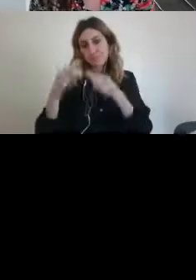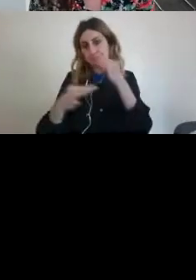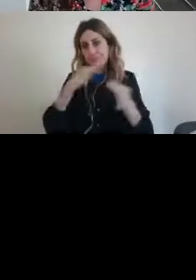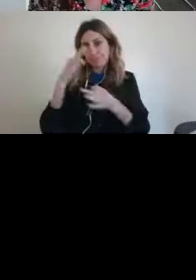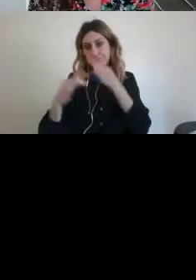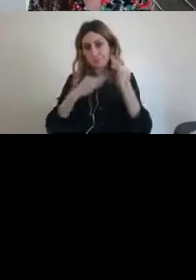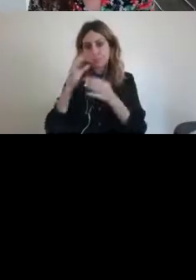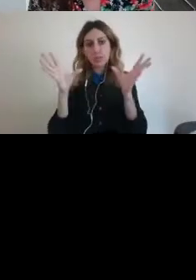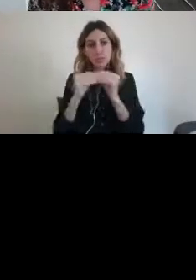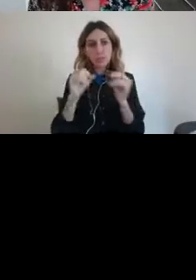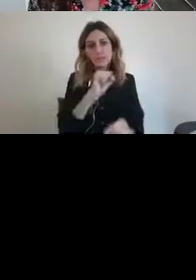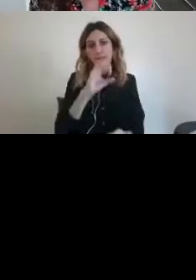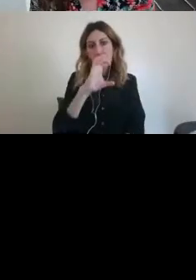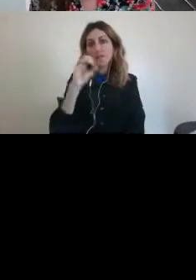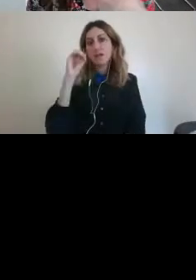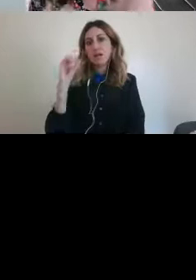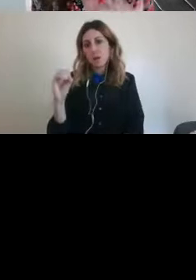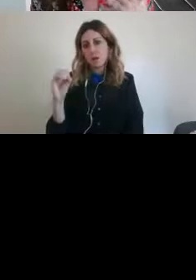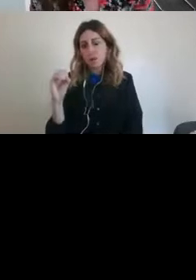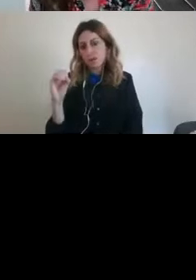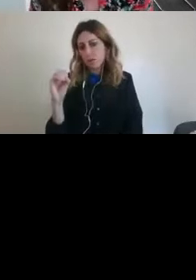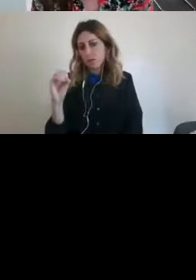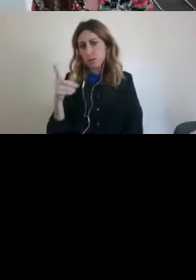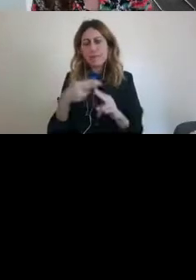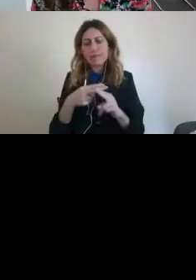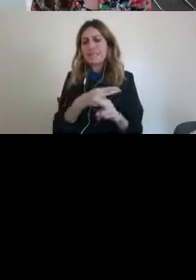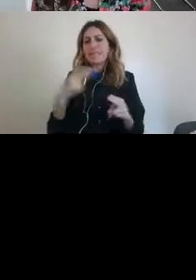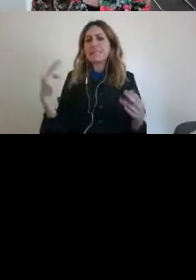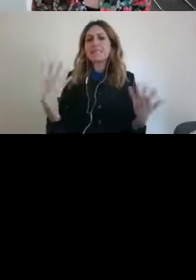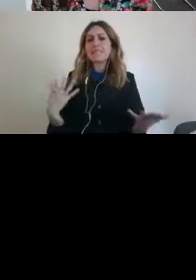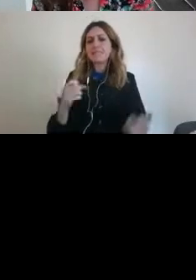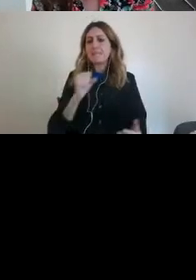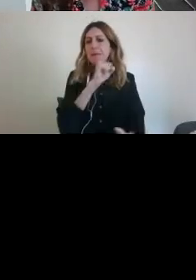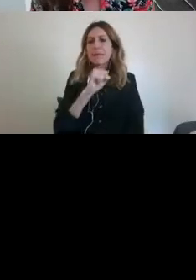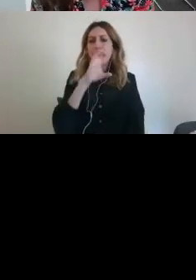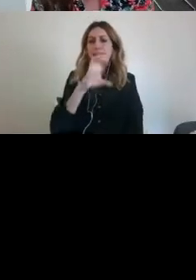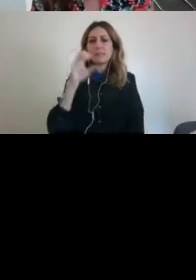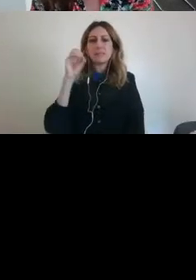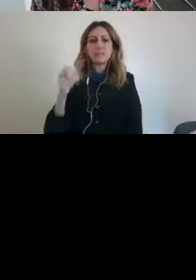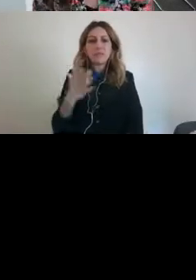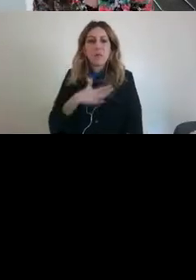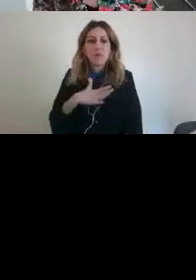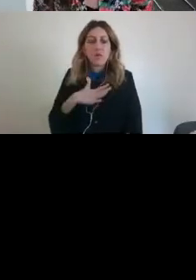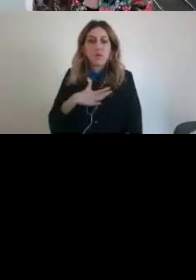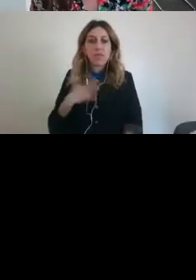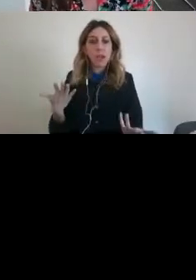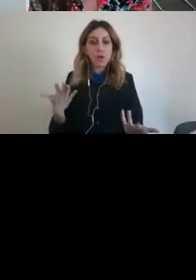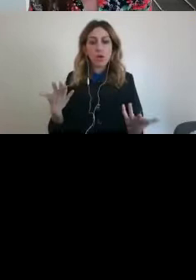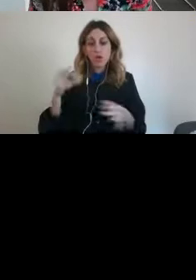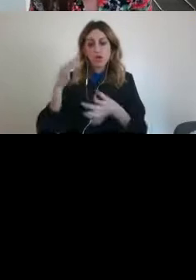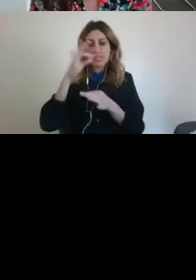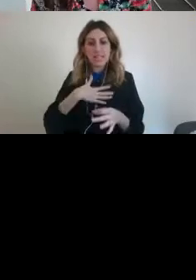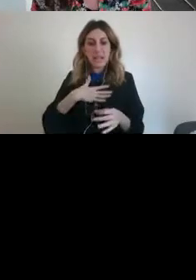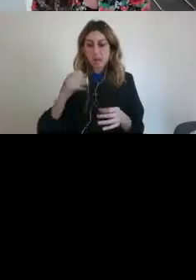SEO fitness is, how you can always assess whether or not your SEO or your site is SEO fit. How do you know whether or